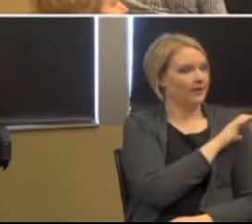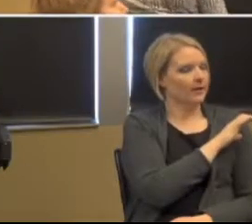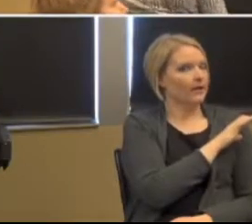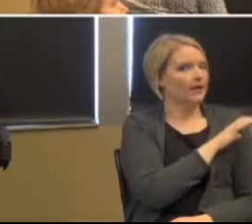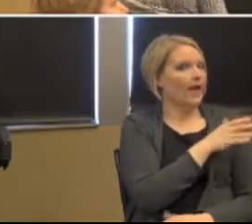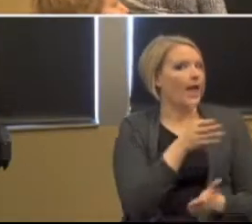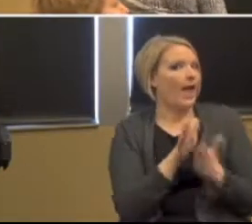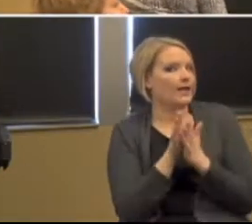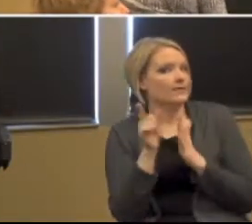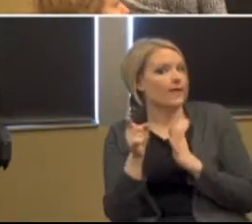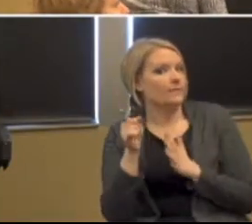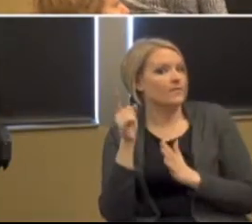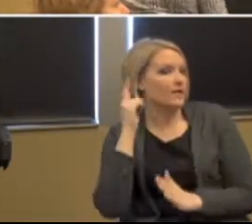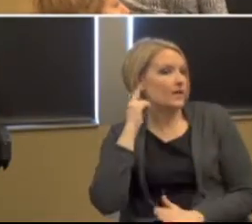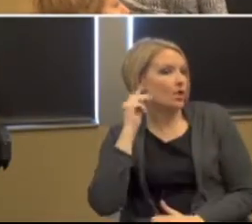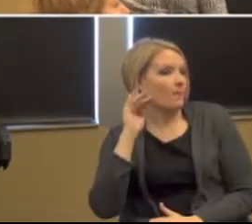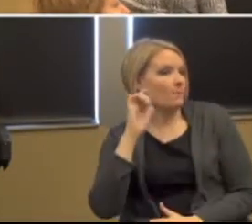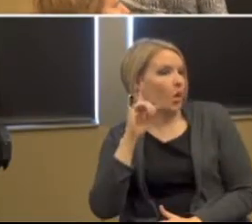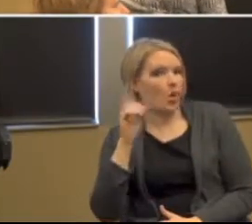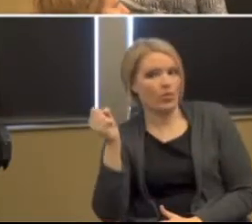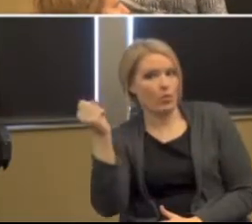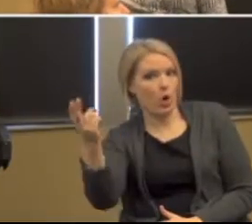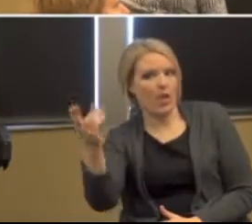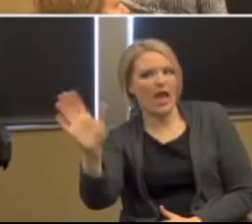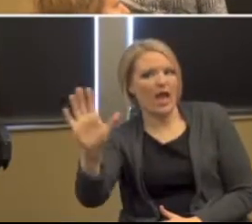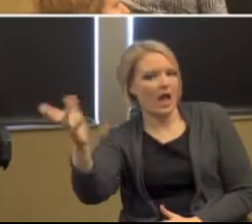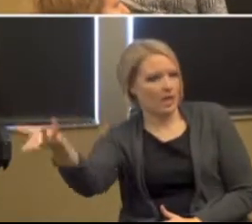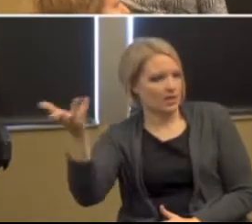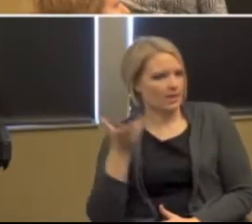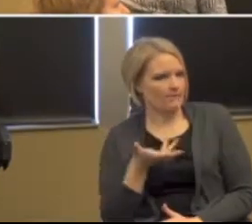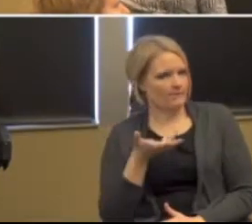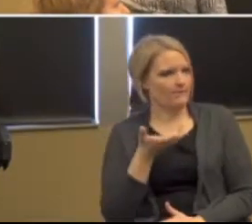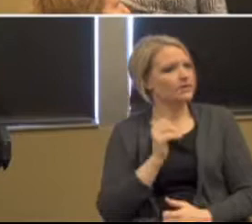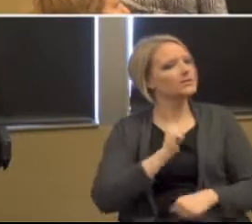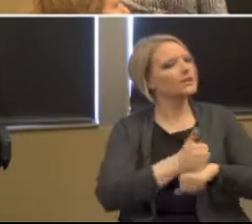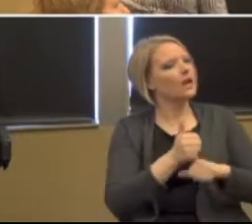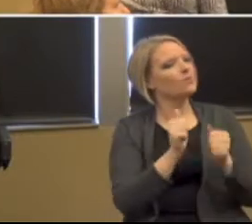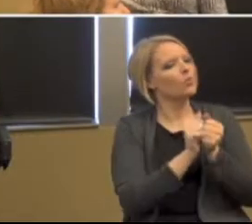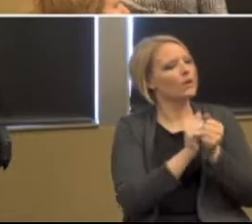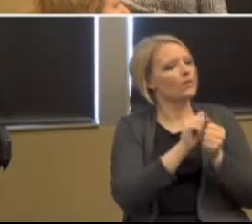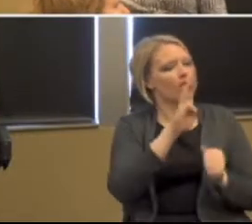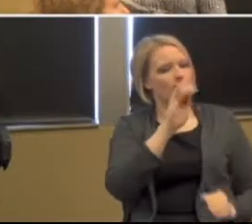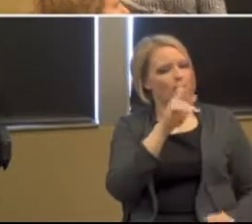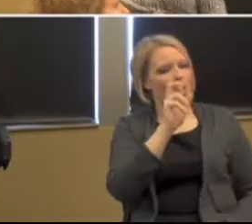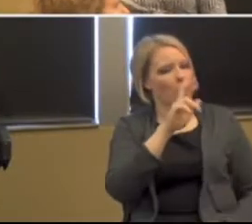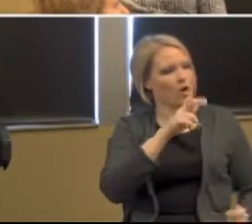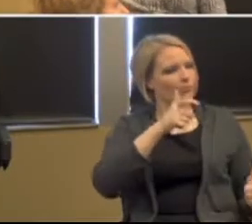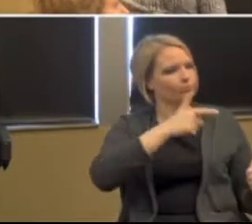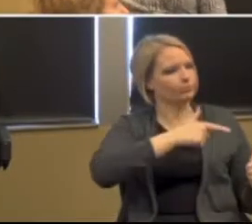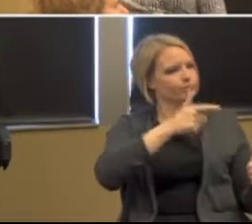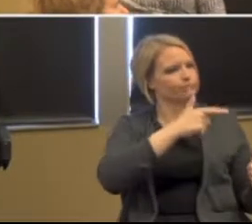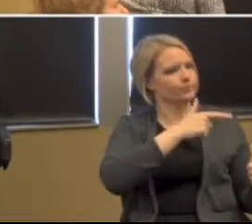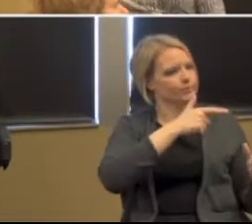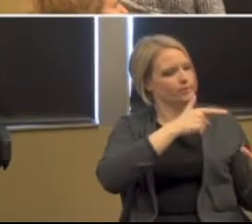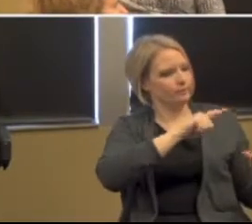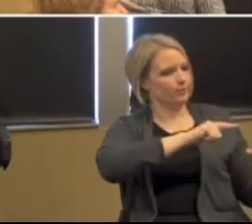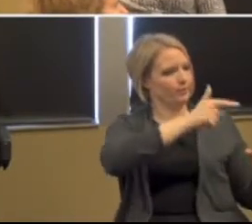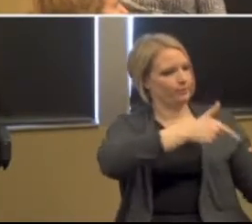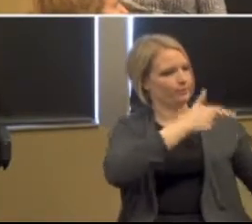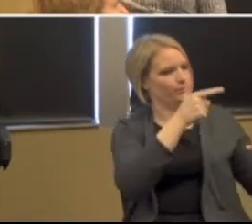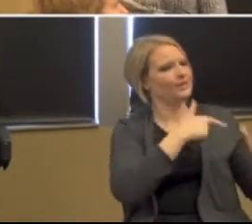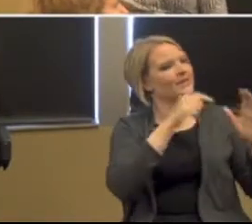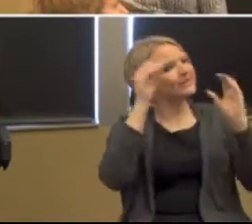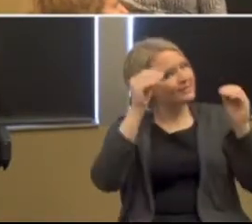the thrown away ear molds that they couldn't use, and set that up with a blower, get them cleaning out those ear molds, teach them that skill. Why